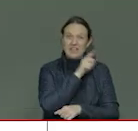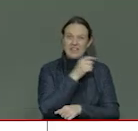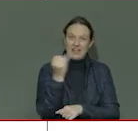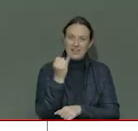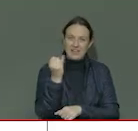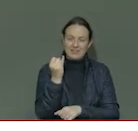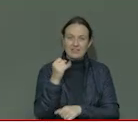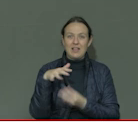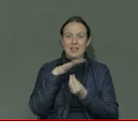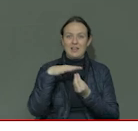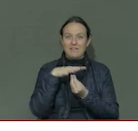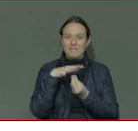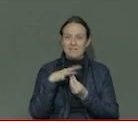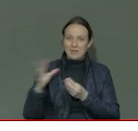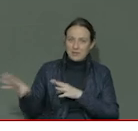Pi's family in Canada.